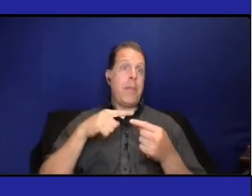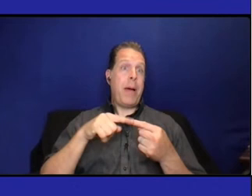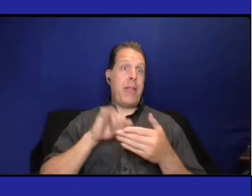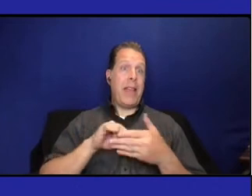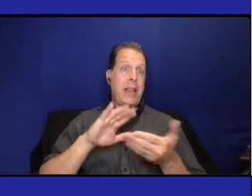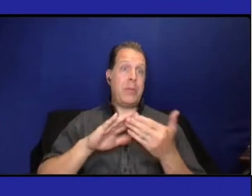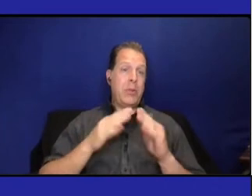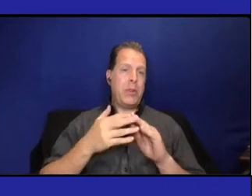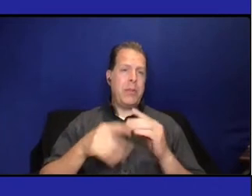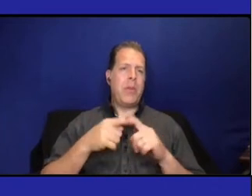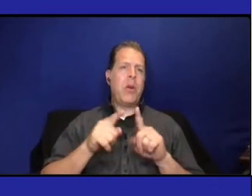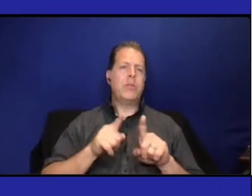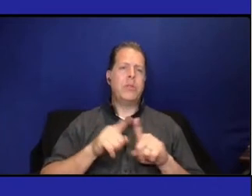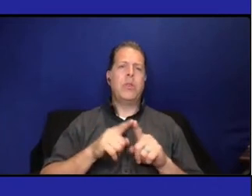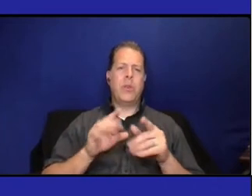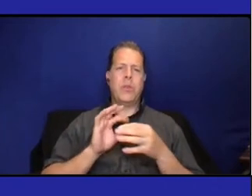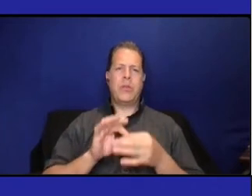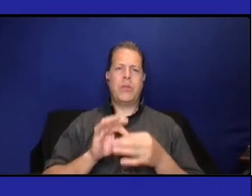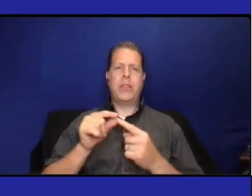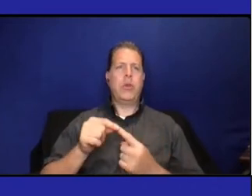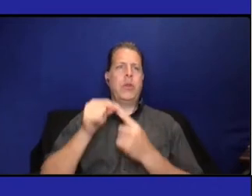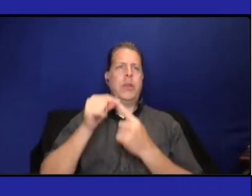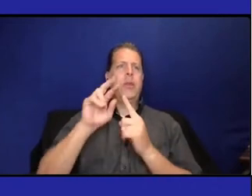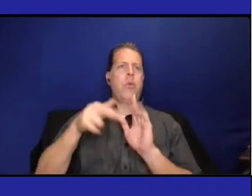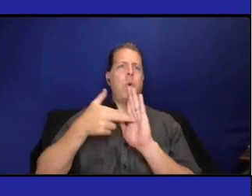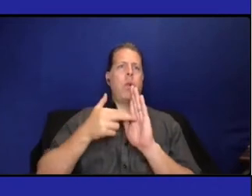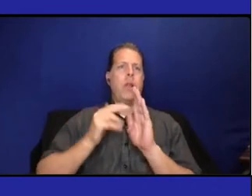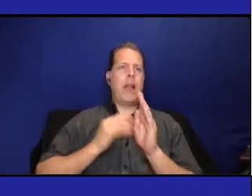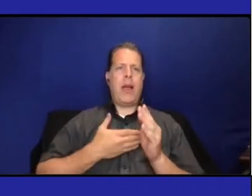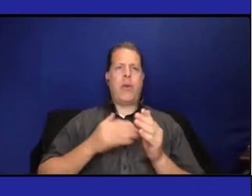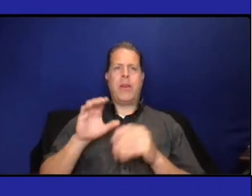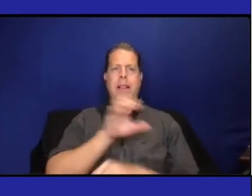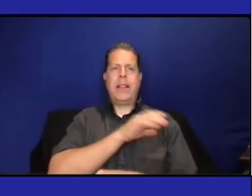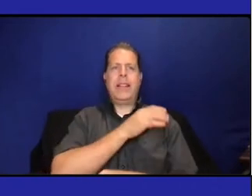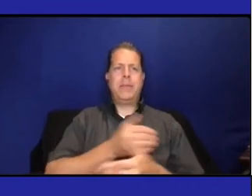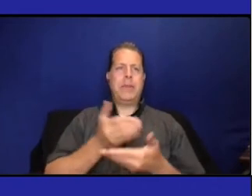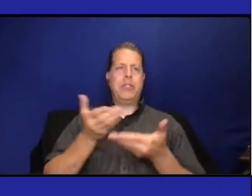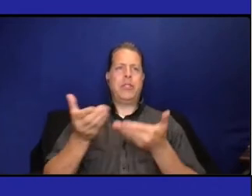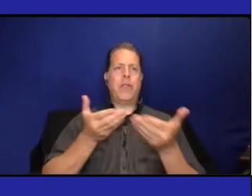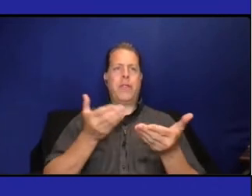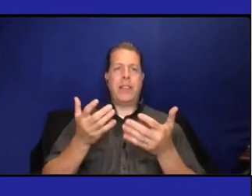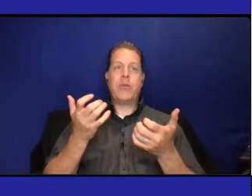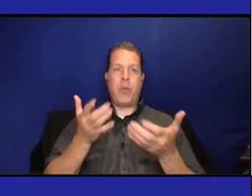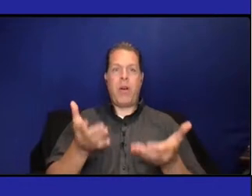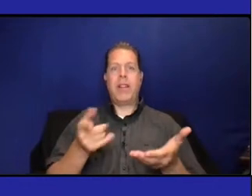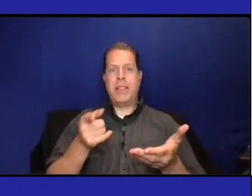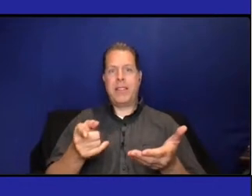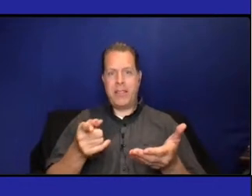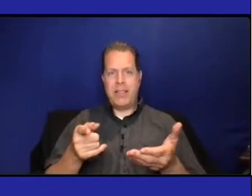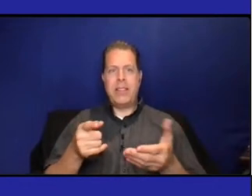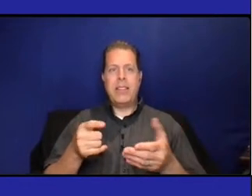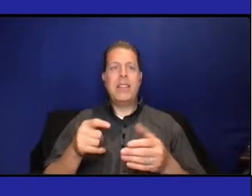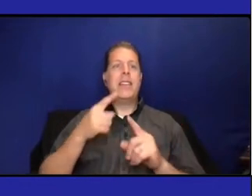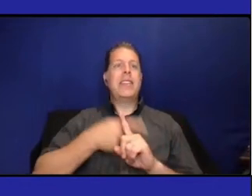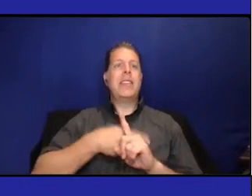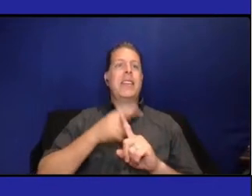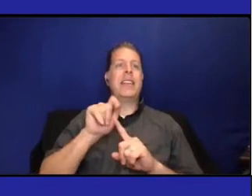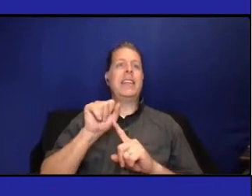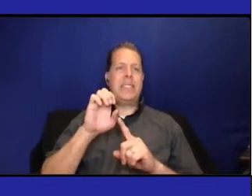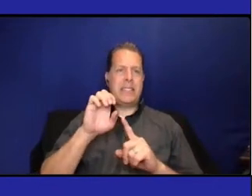talked about the unique role that our clinic has served and we want to continue to serve. That's why we want to bring this these lease terms to you today.